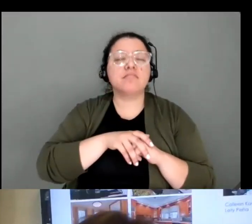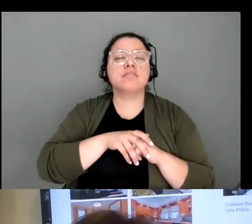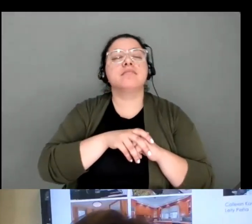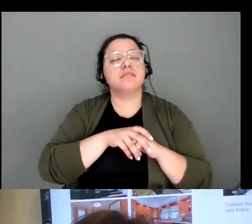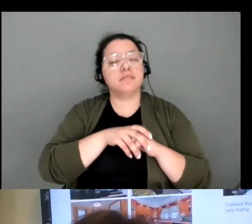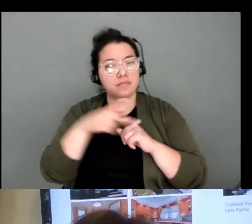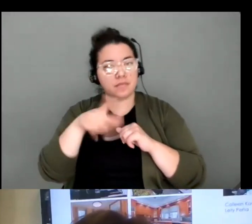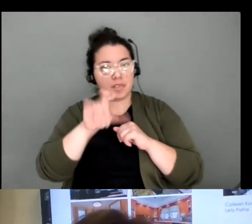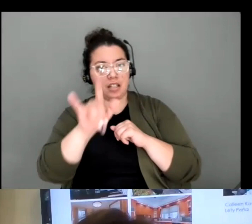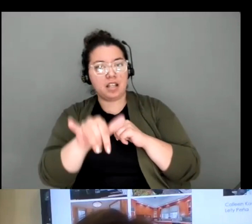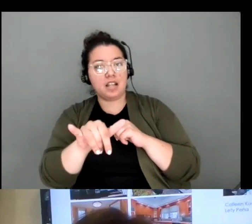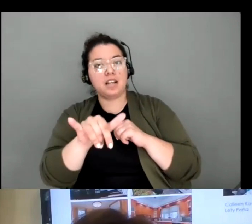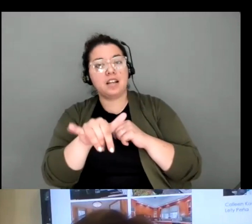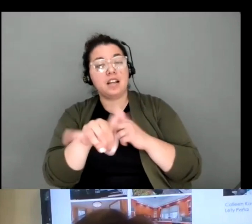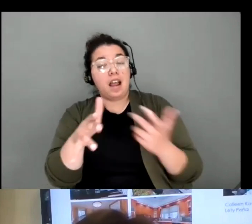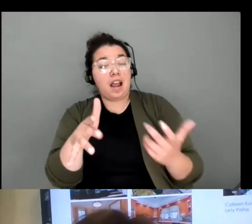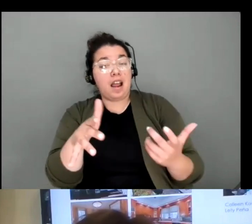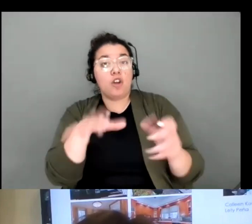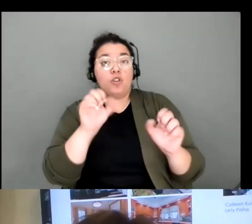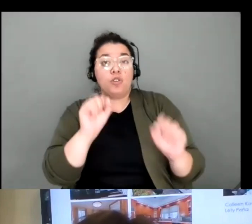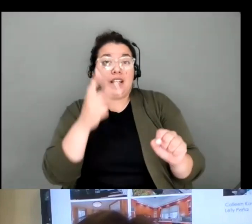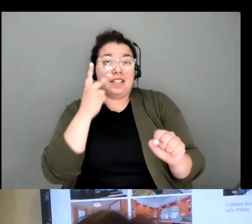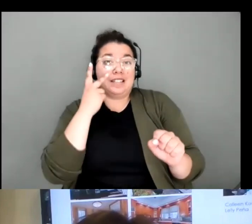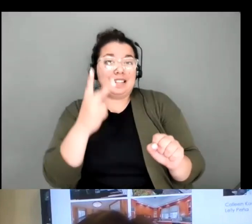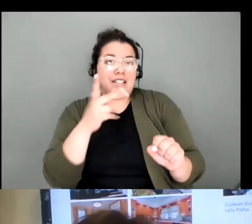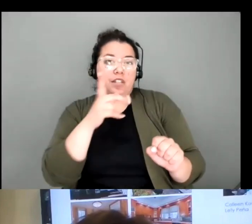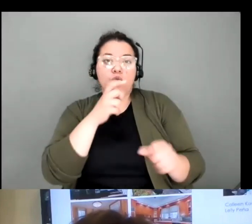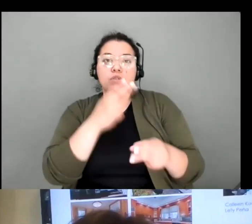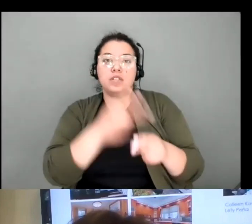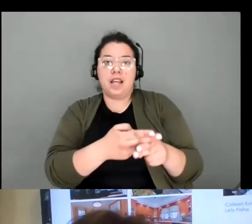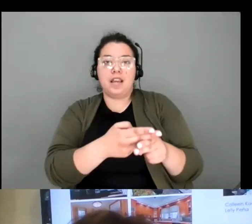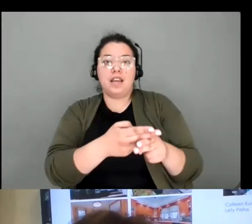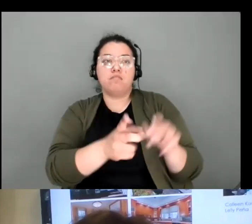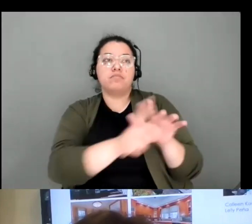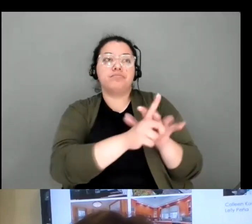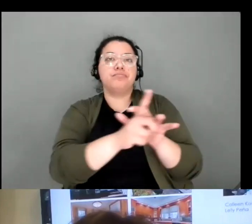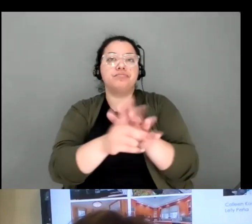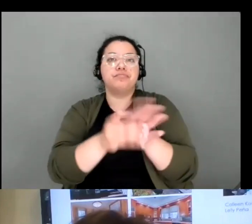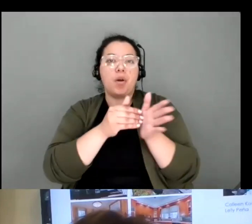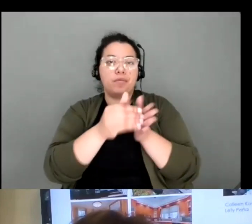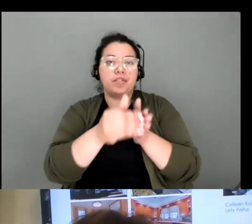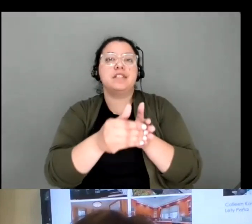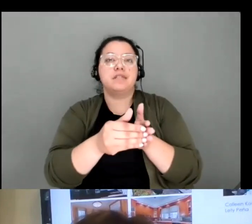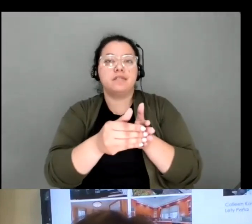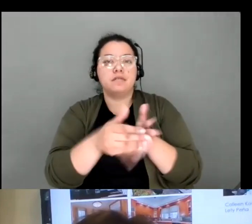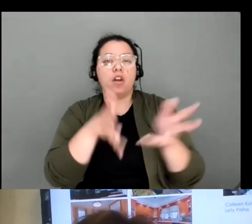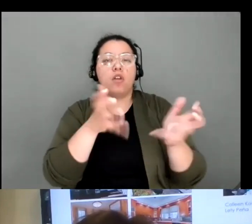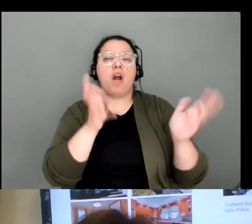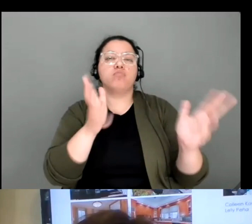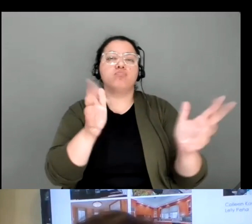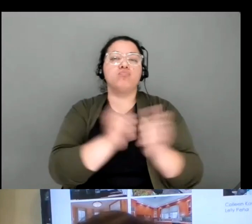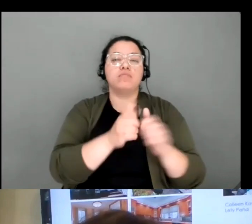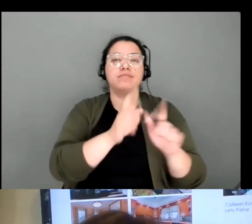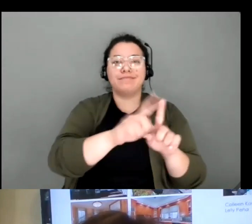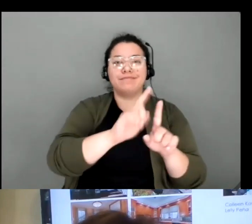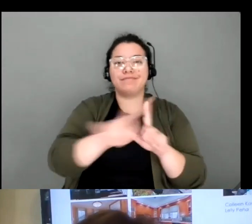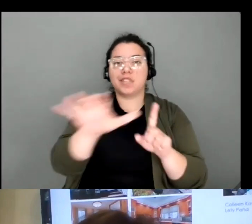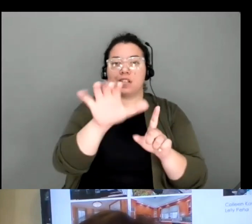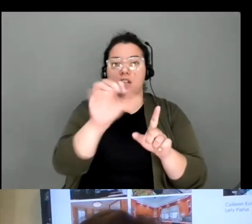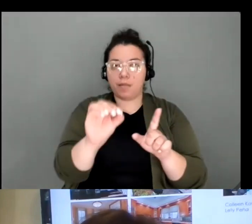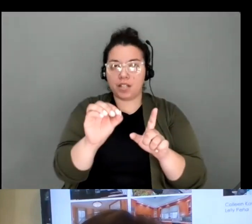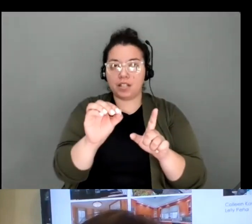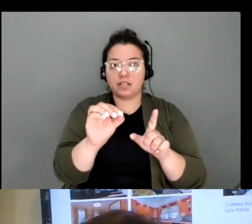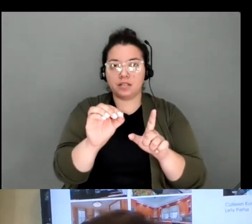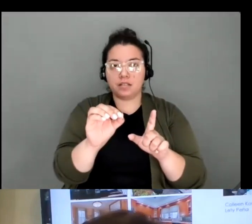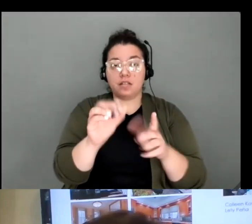say you can see whose name you see a lot. It's talking to various real estate companies, even going to talk